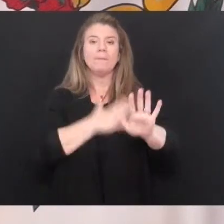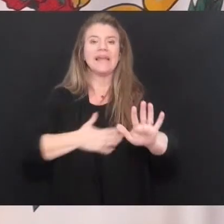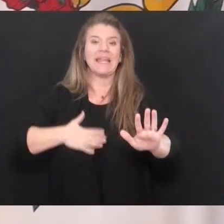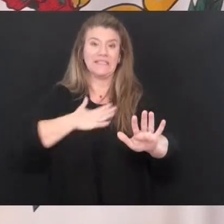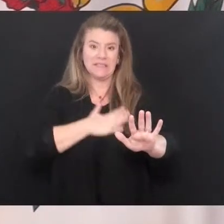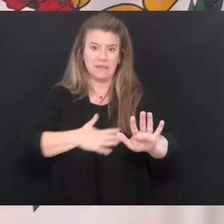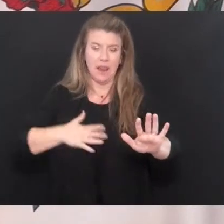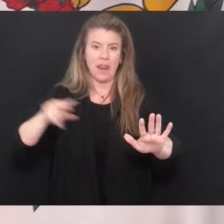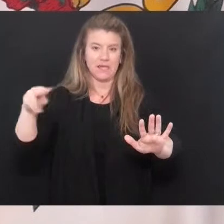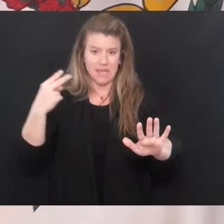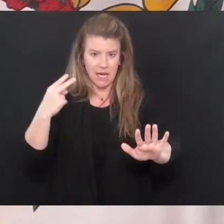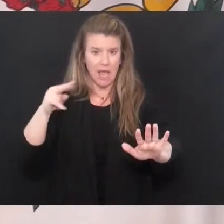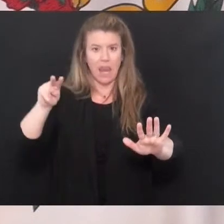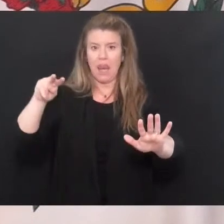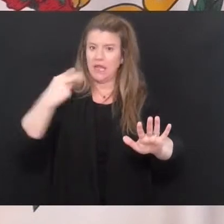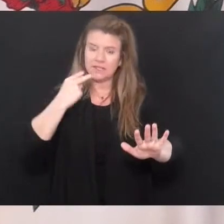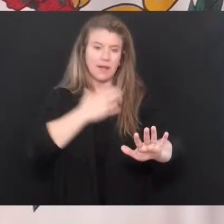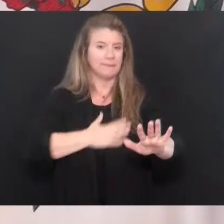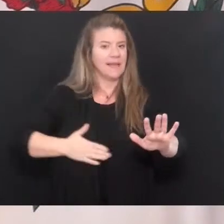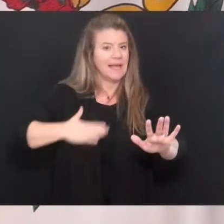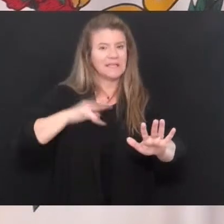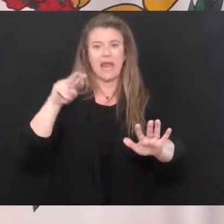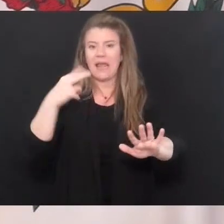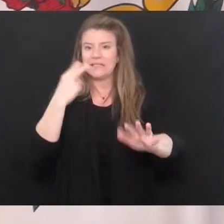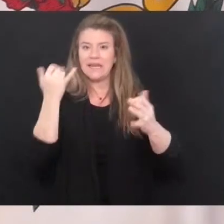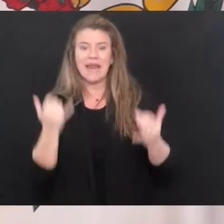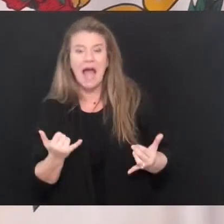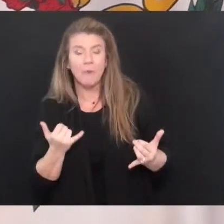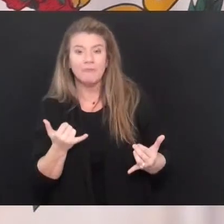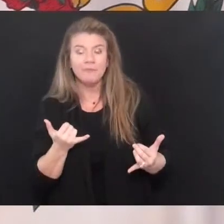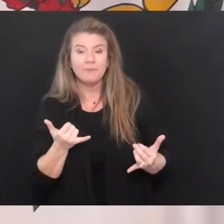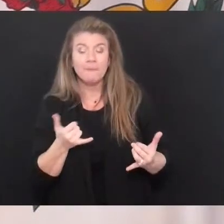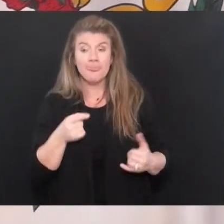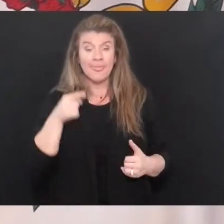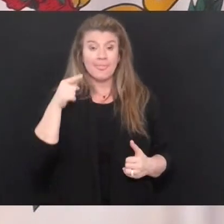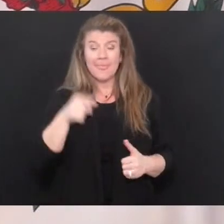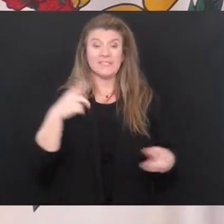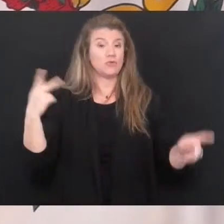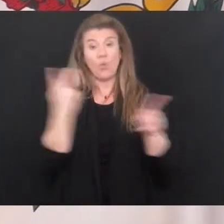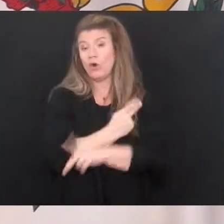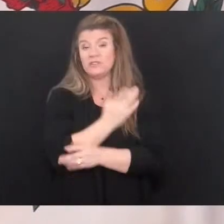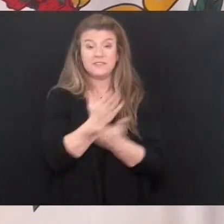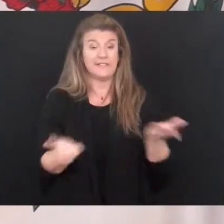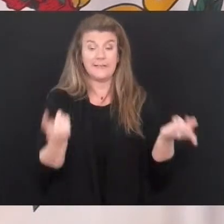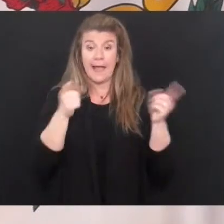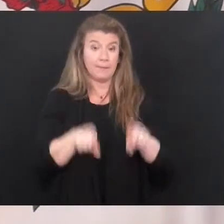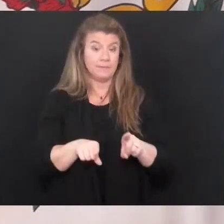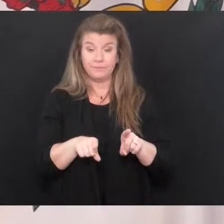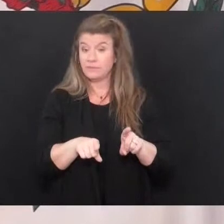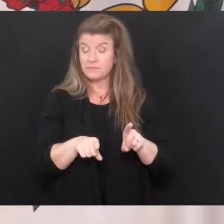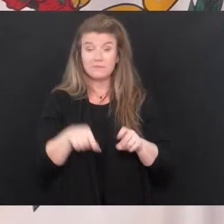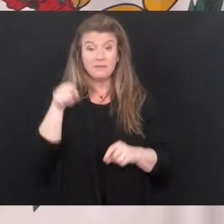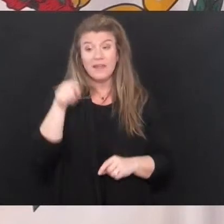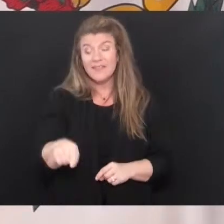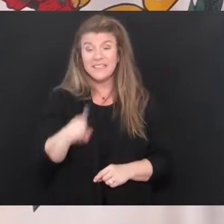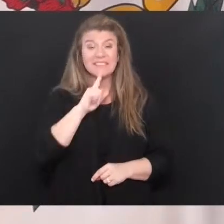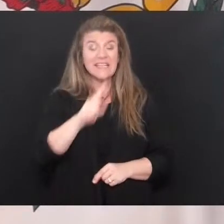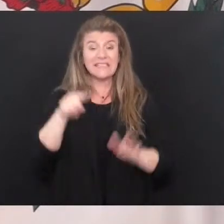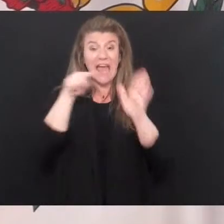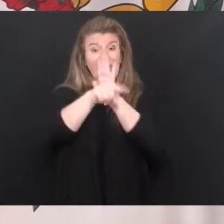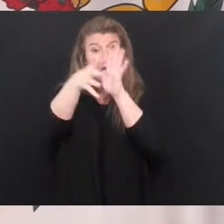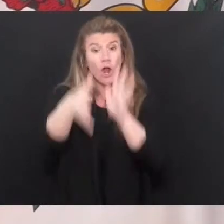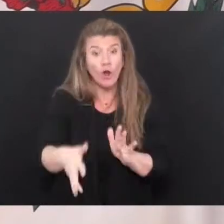me. Please, people, listen. This is the worst thing on the planet. This is absolutely a killer,